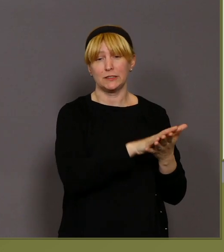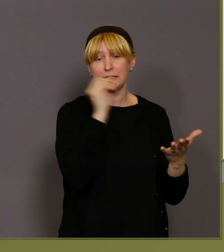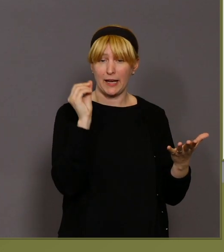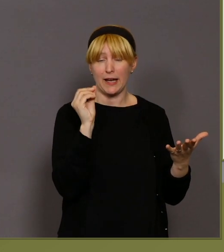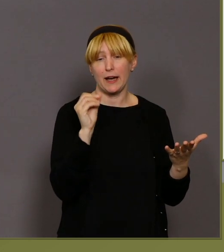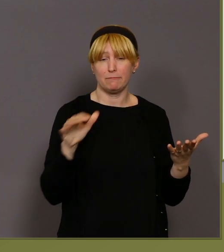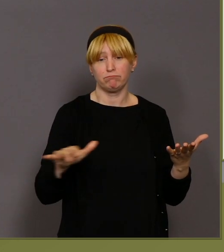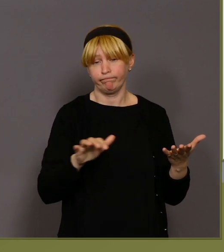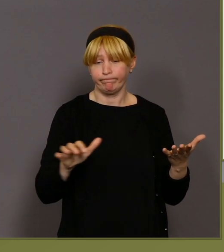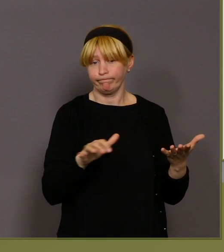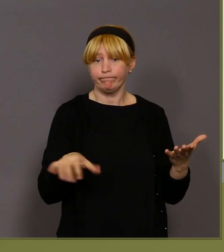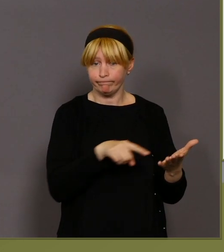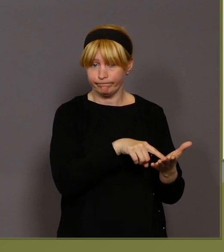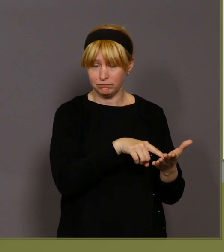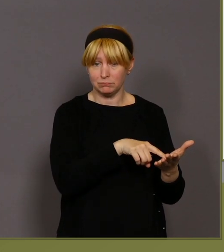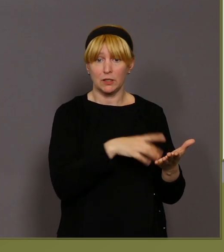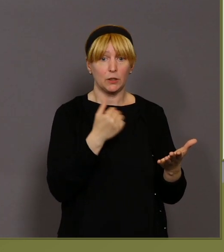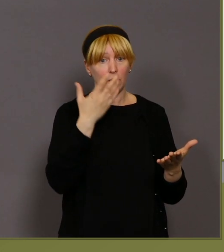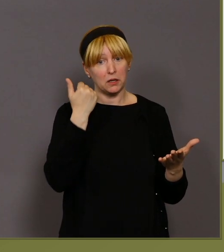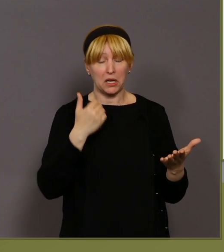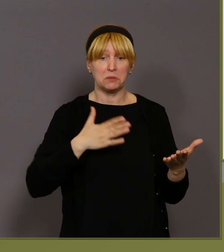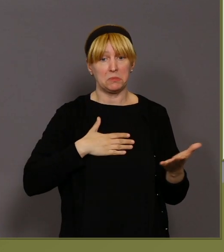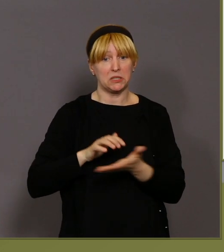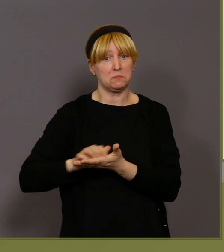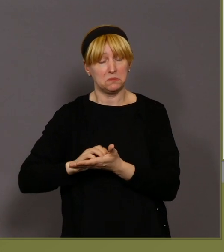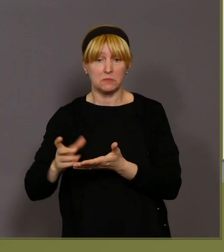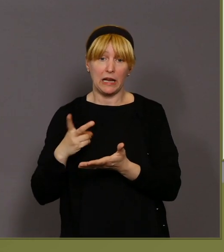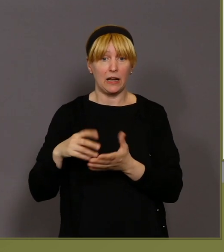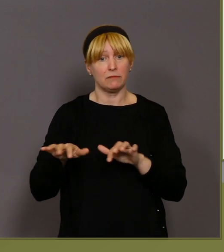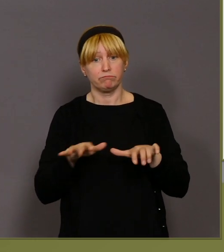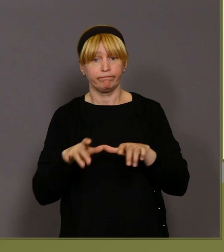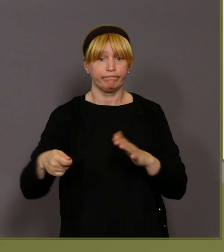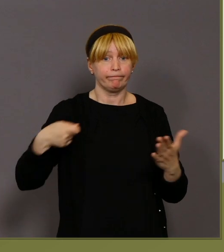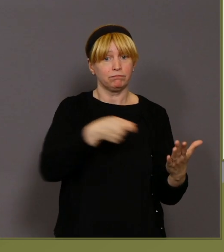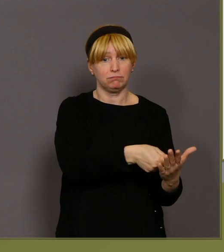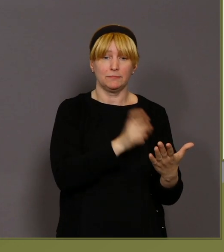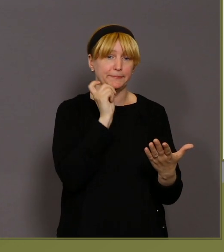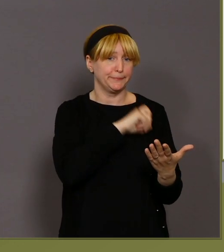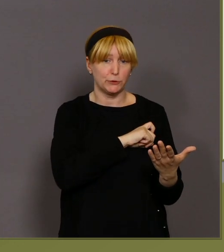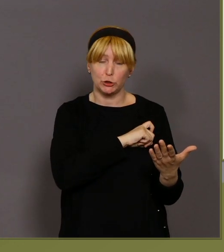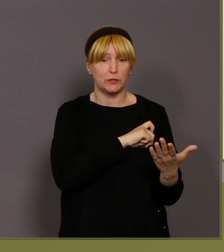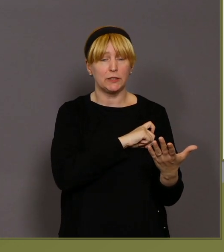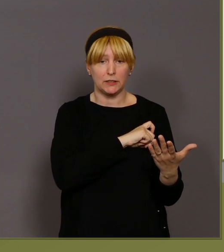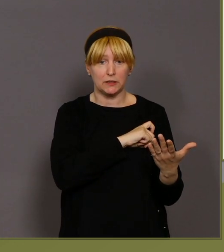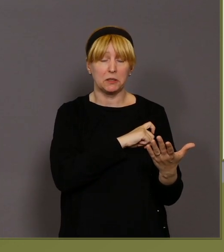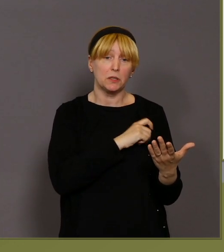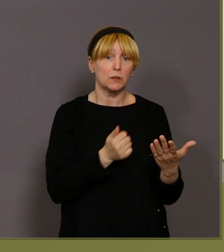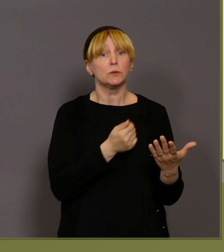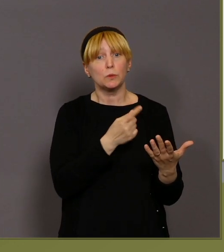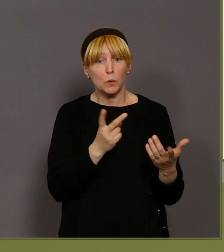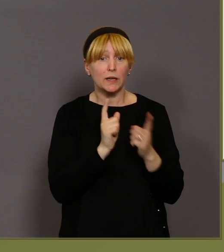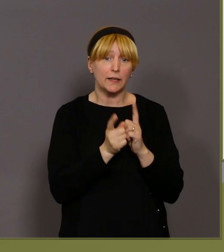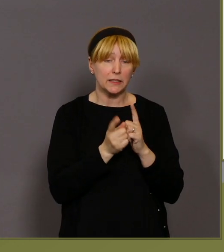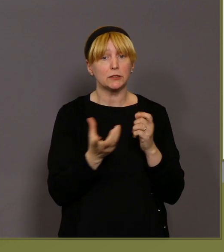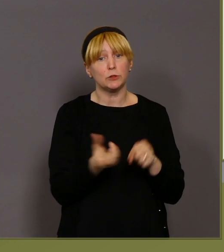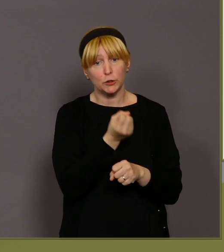just come up and plug your keyboard in. It's not possible, maybe for some of them, but